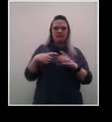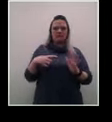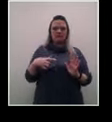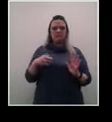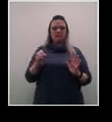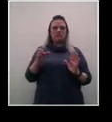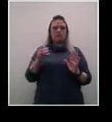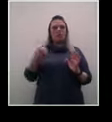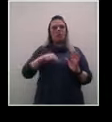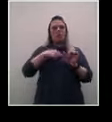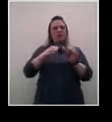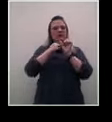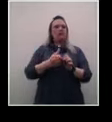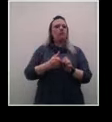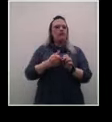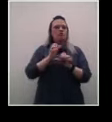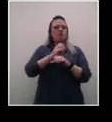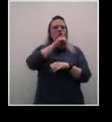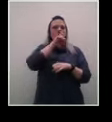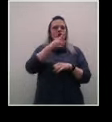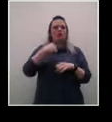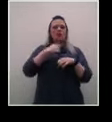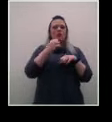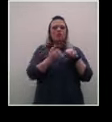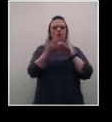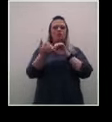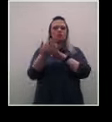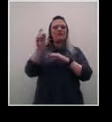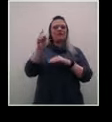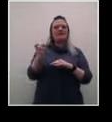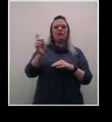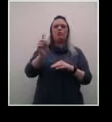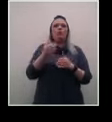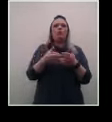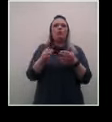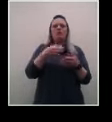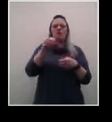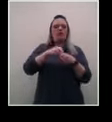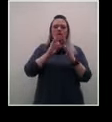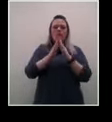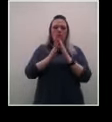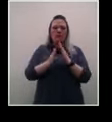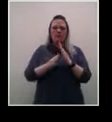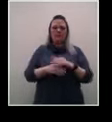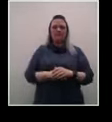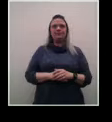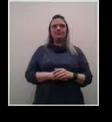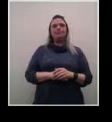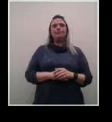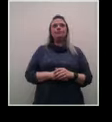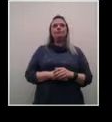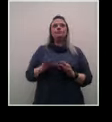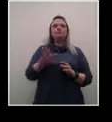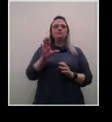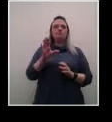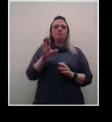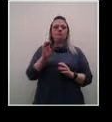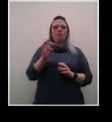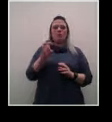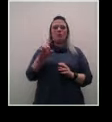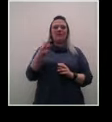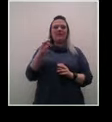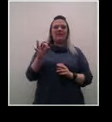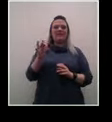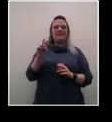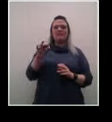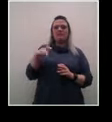But we're keeping track of these to ensure that we're addressing the need wherever it may be in the community. The COVID-19 maps, there's two big maps you